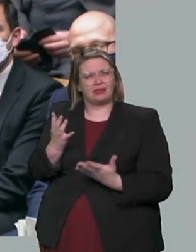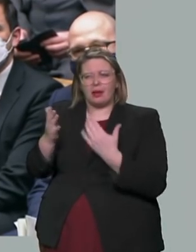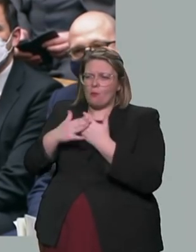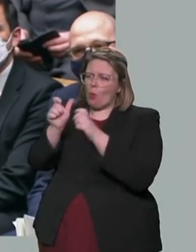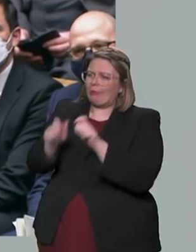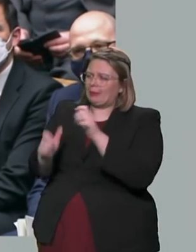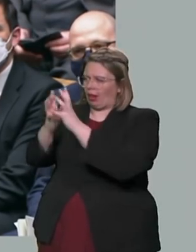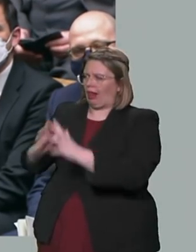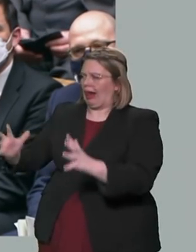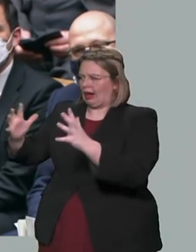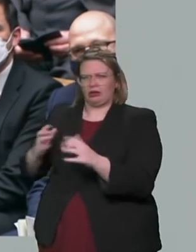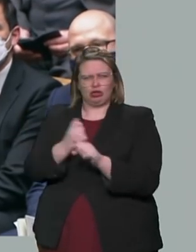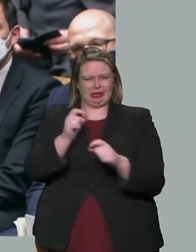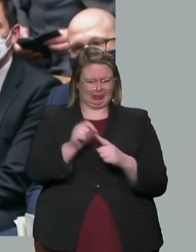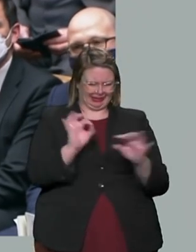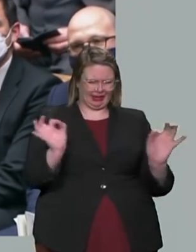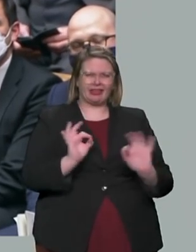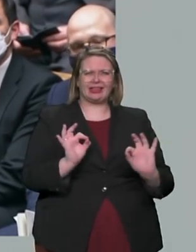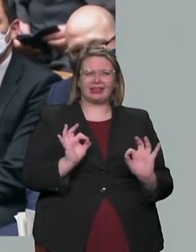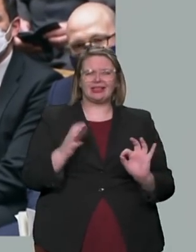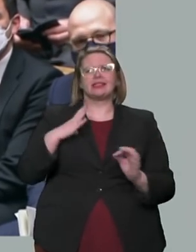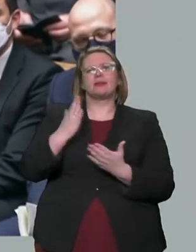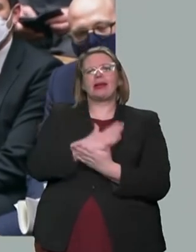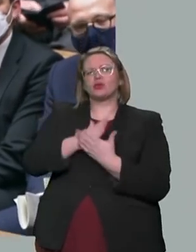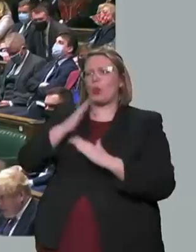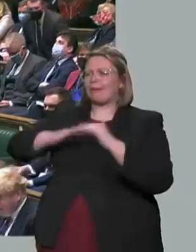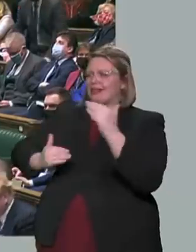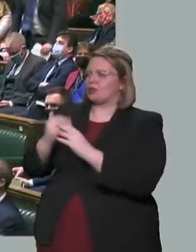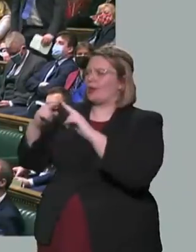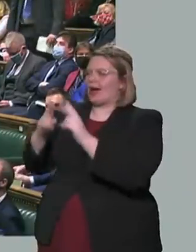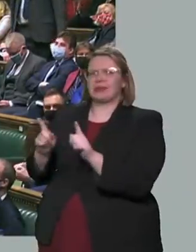that the infrastructure goes in at the same time.